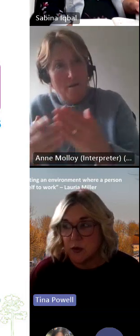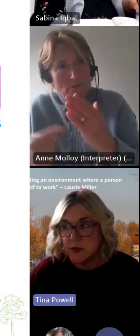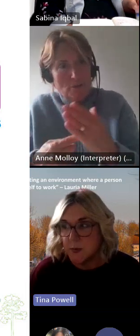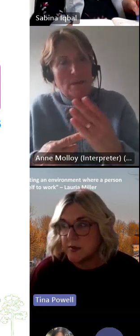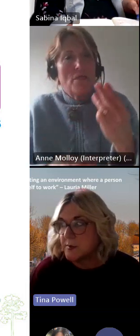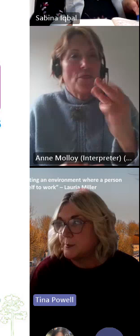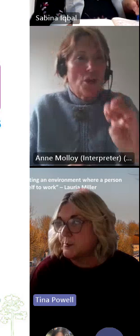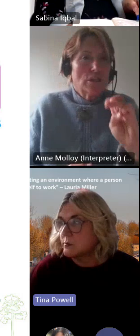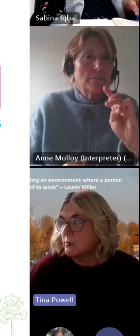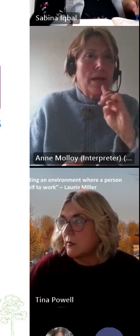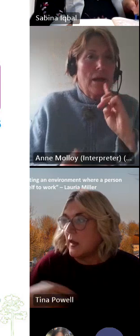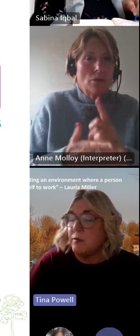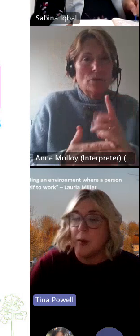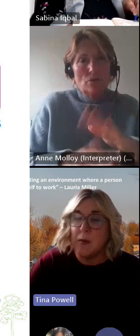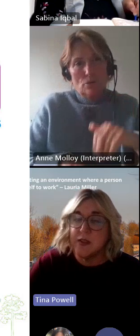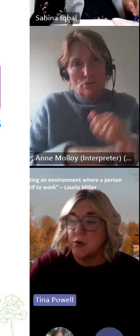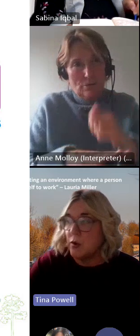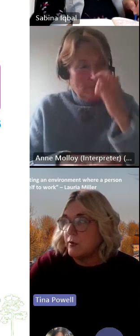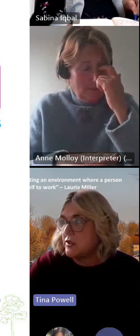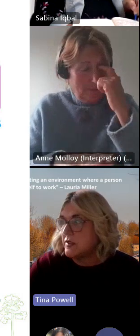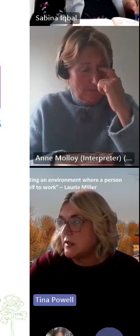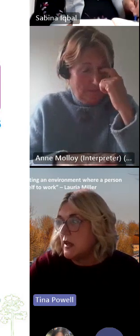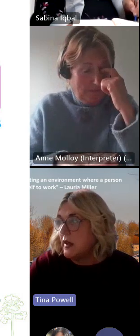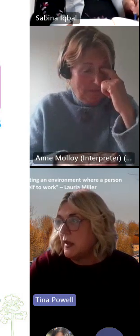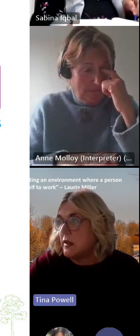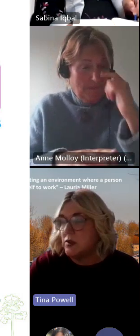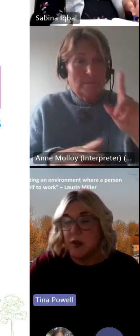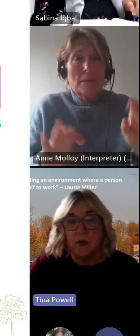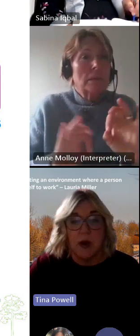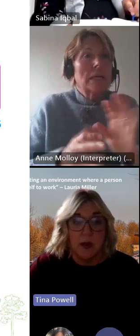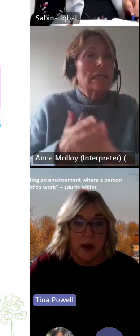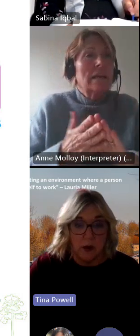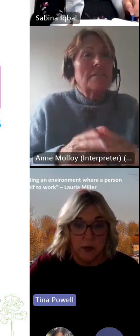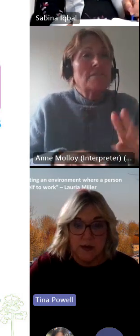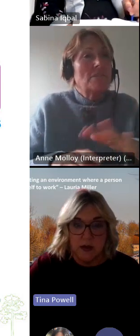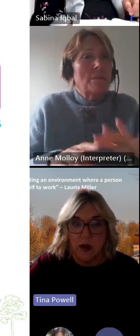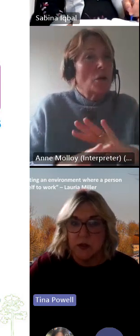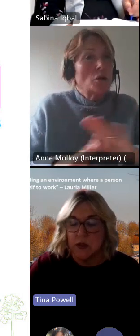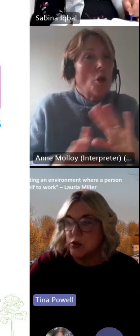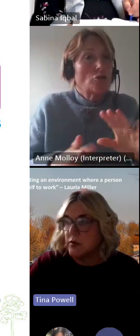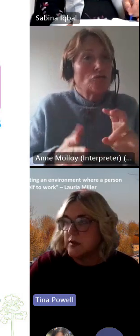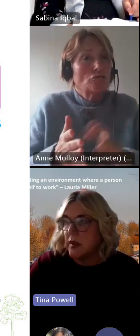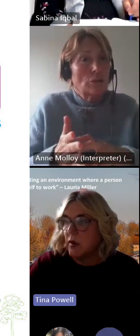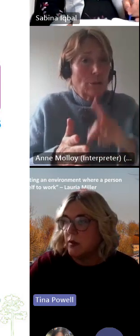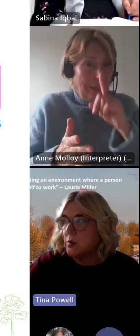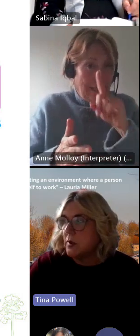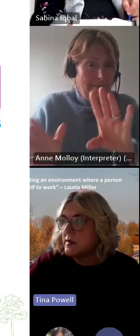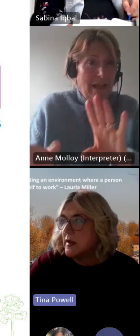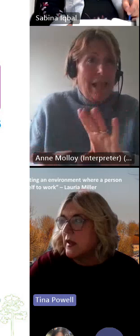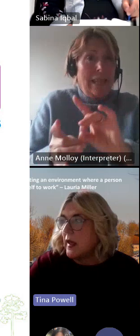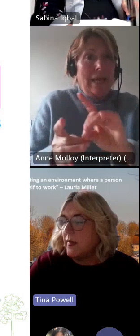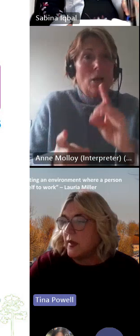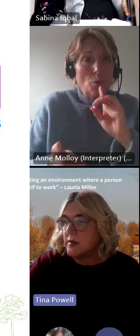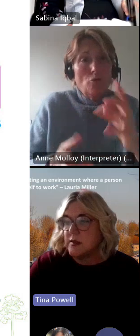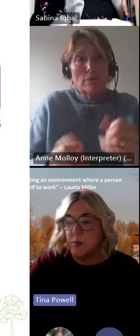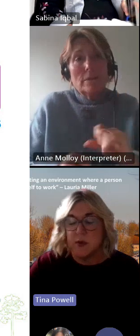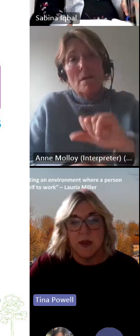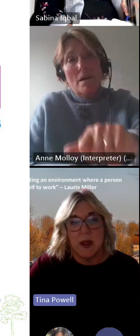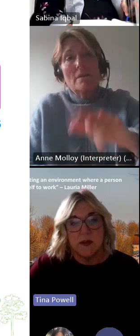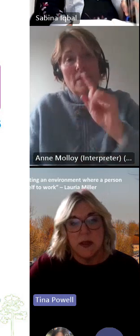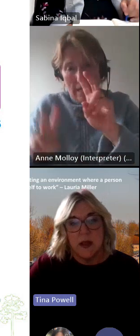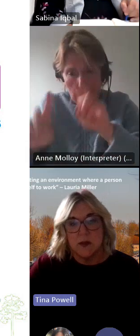£30 at Christmas. If families are not registered, they can do so via the link on this slide that you should receive afterwards, and that